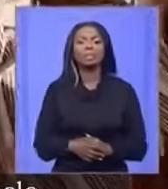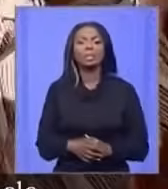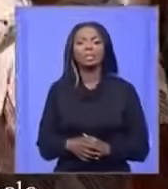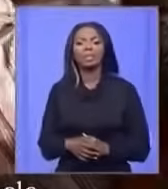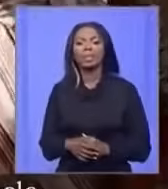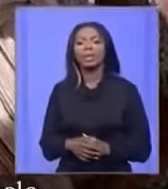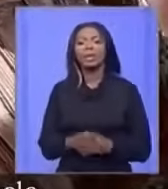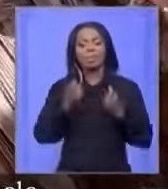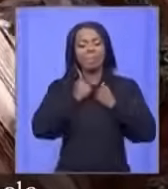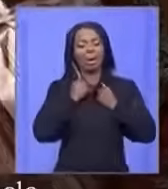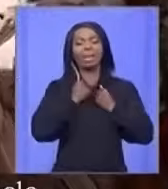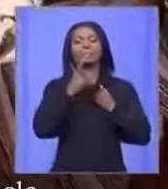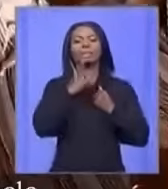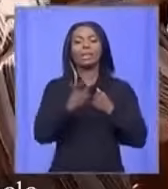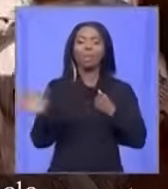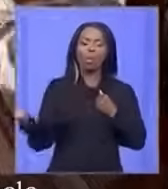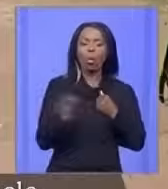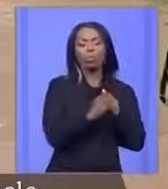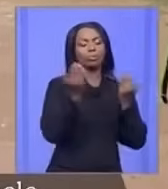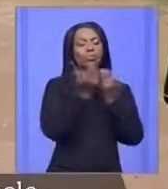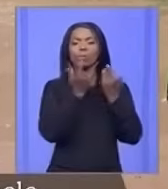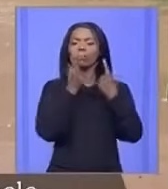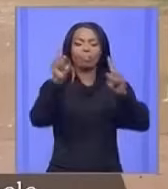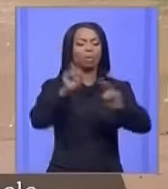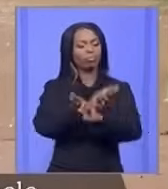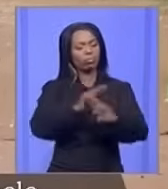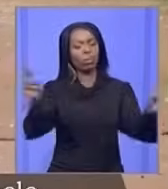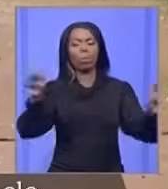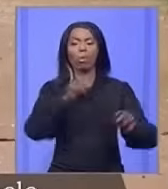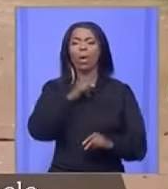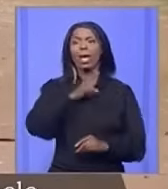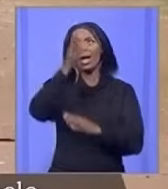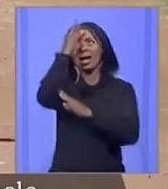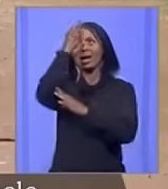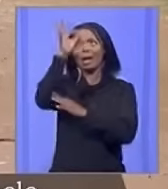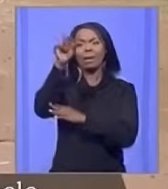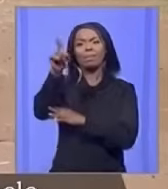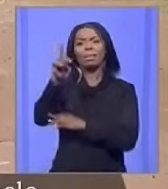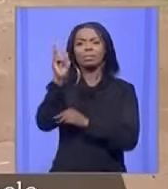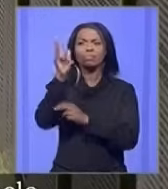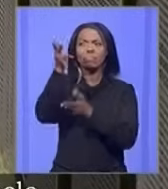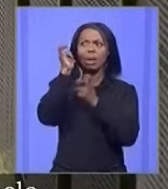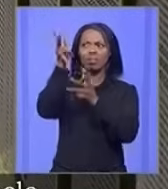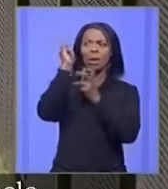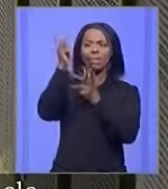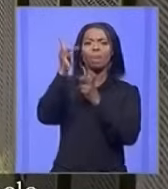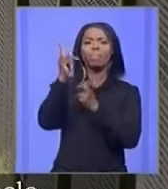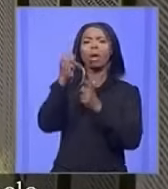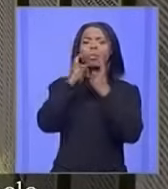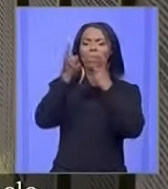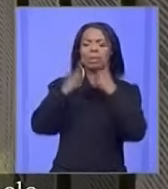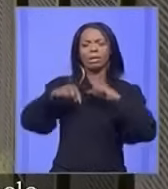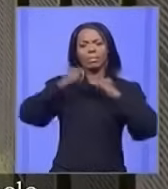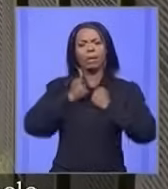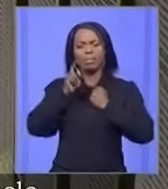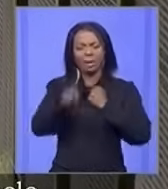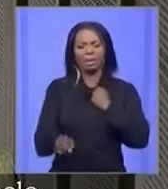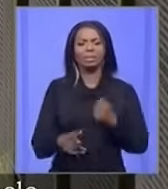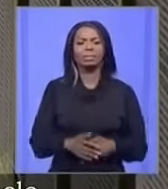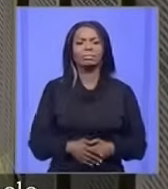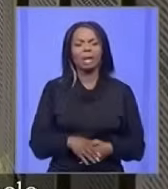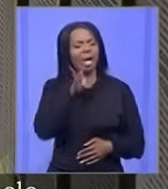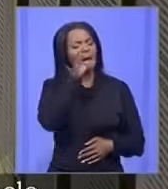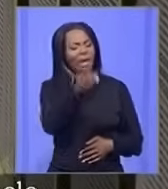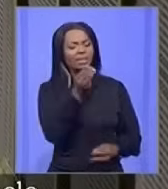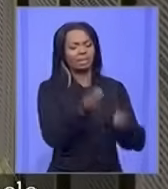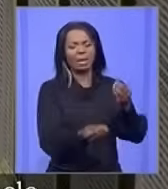ntshitse dikolo kaofela hore lefapha le tsebe go sekehela dillo tsa bona tsebe. Ya gore bana ba tswe mo sekolong ha se